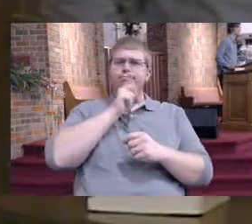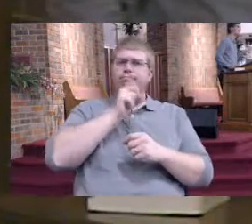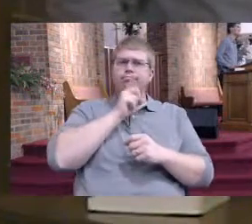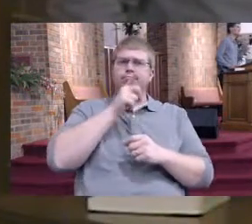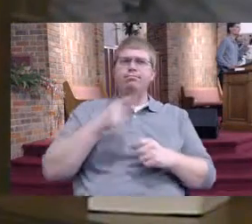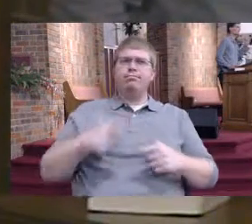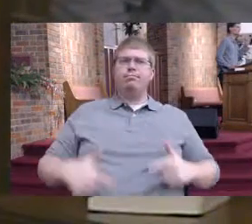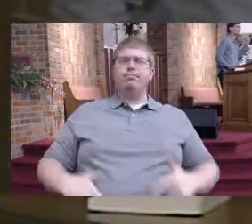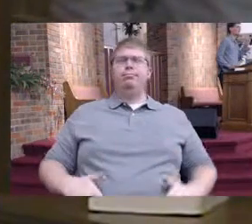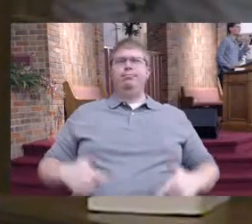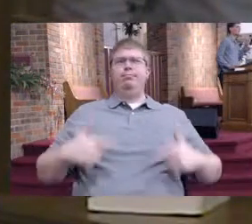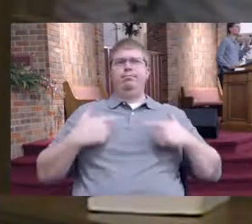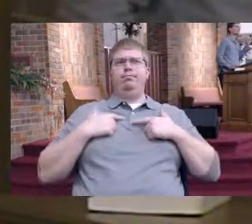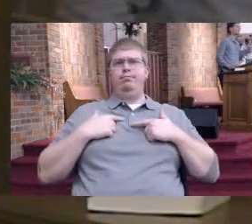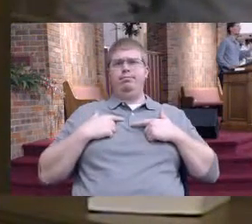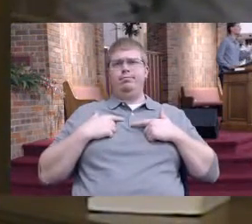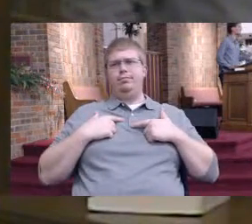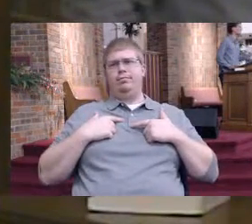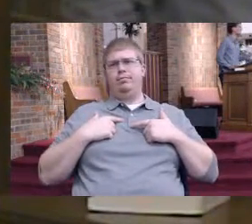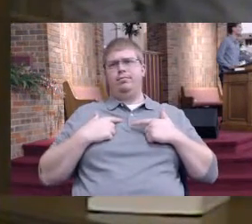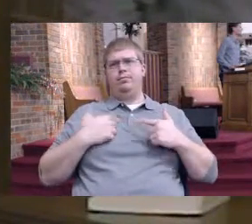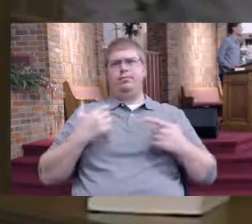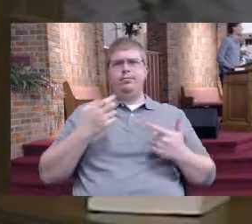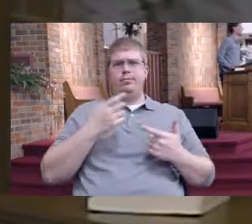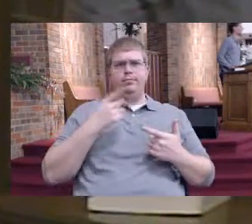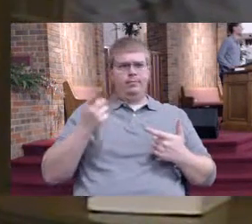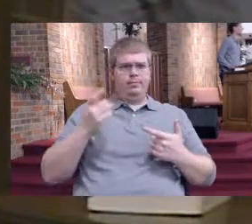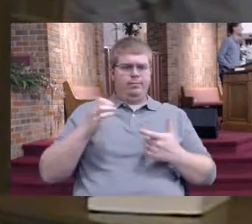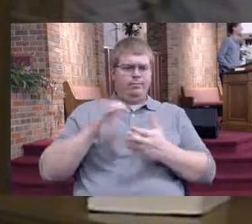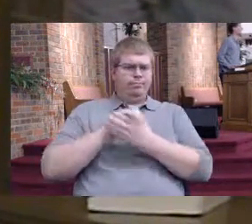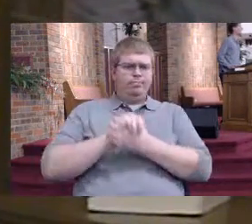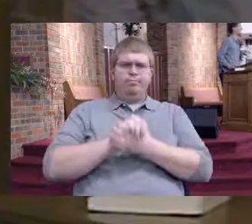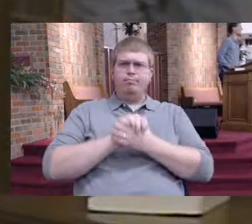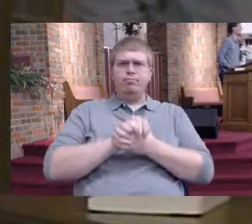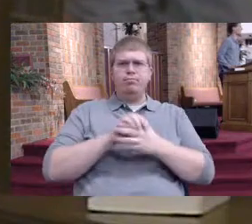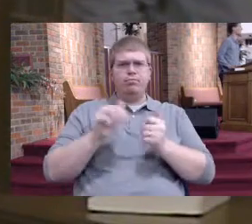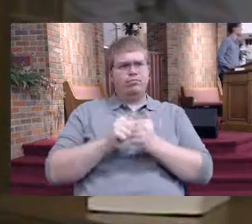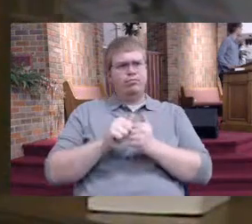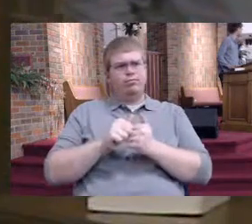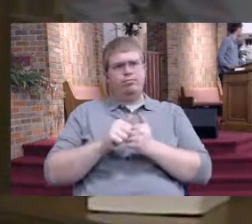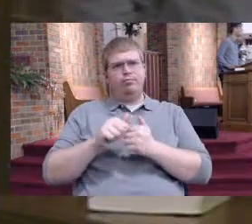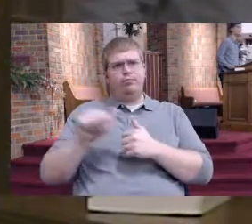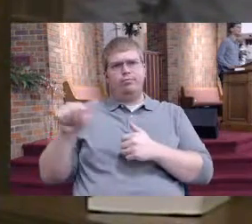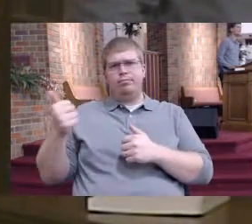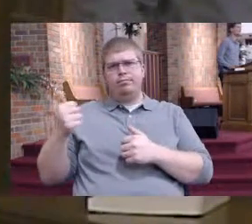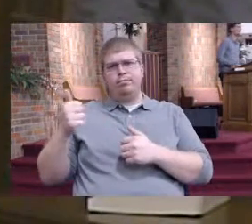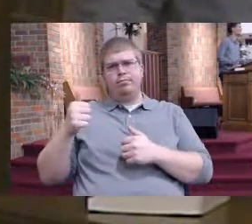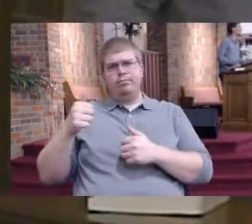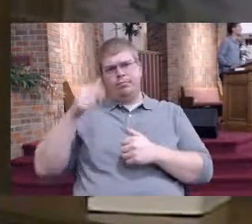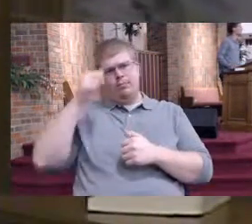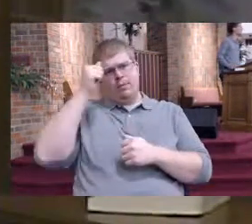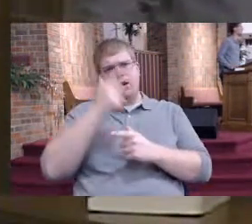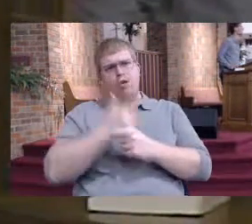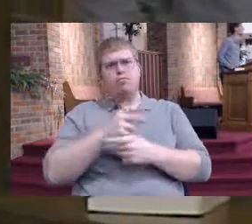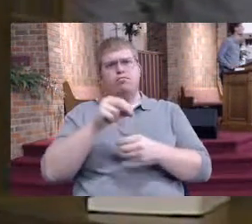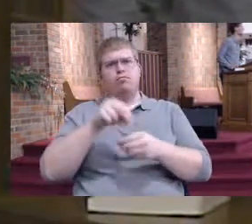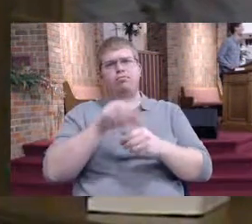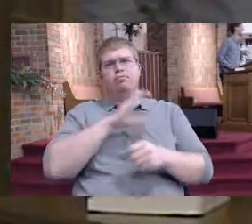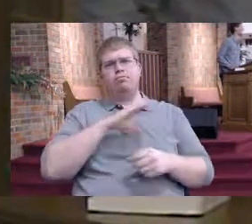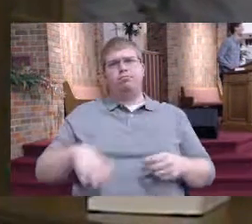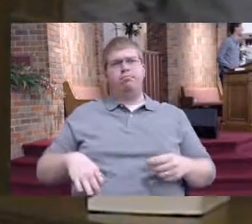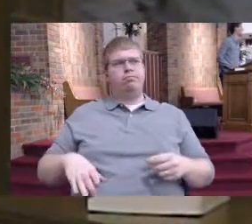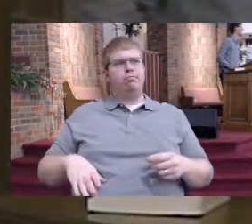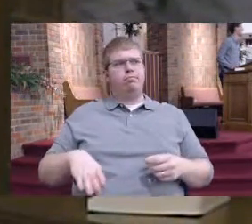is simply just holding hands with a fellow brother in Christ, a Tanzanian, someone who would otherwise be a stranger.